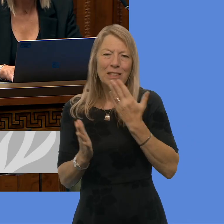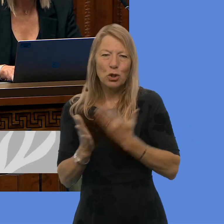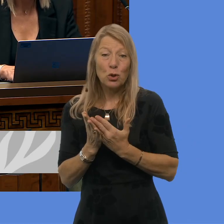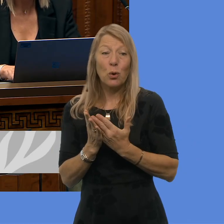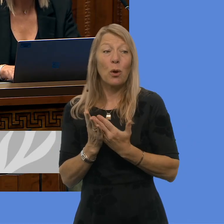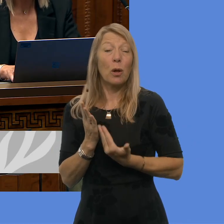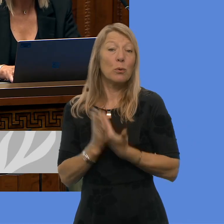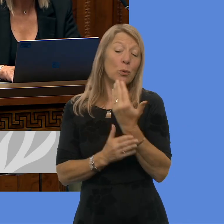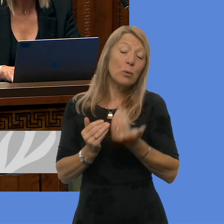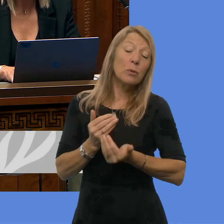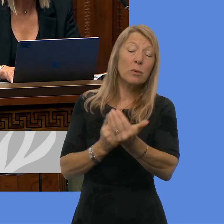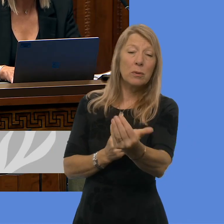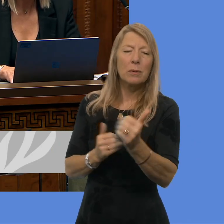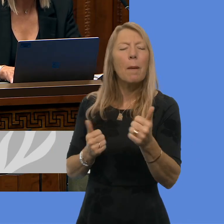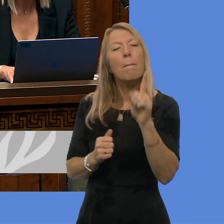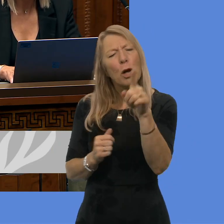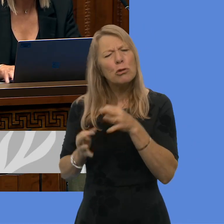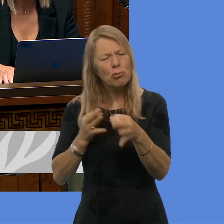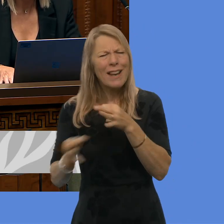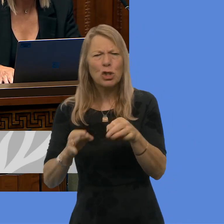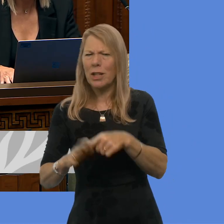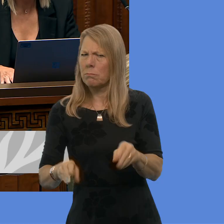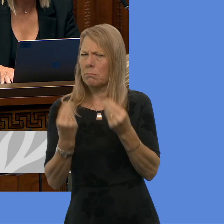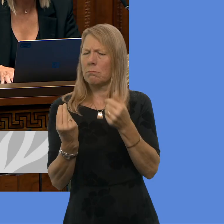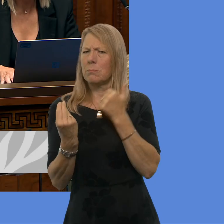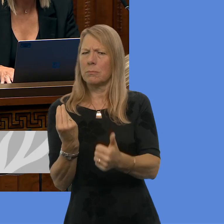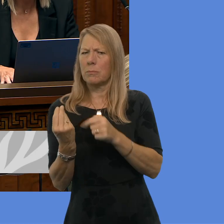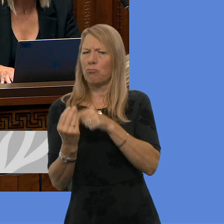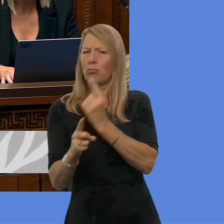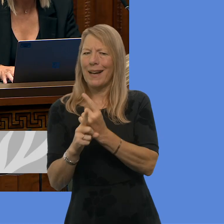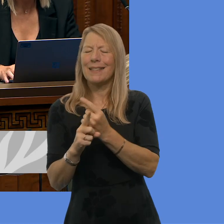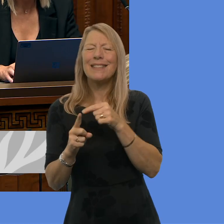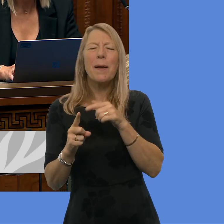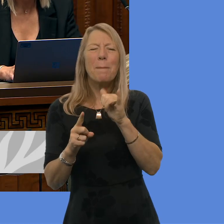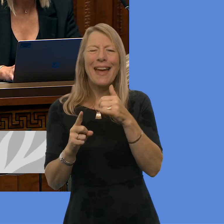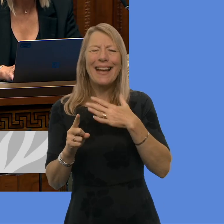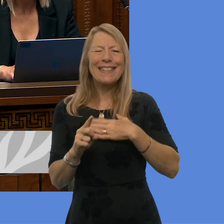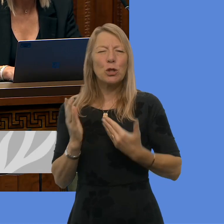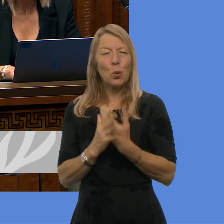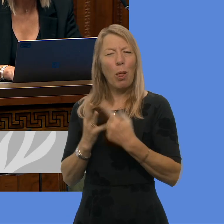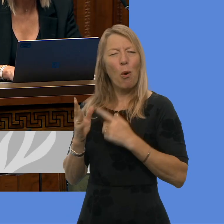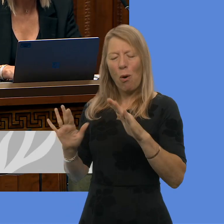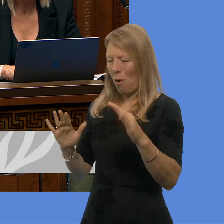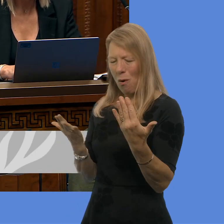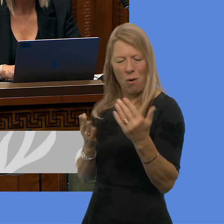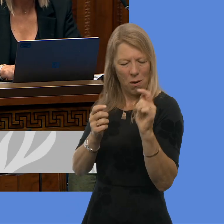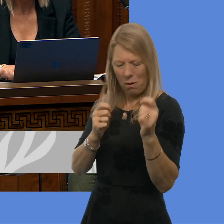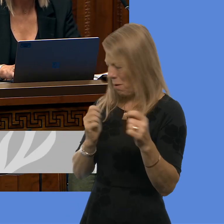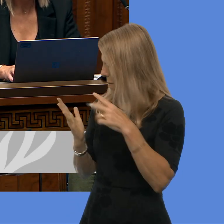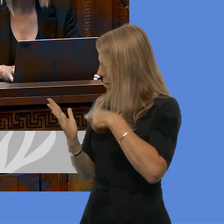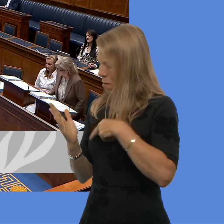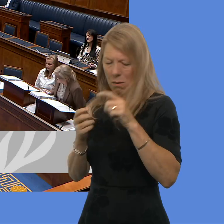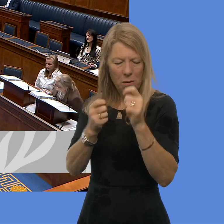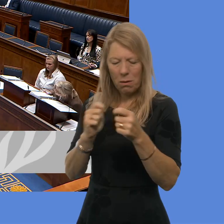purpose, but I think the strategy itself is the right strategy, and if we can tweak in terms of the needs of victims and survivors in the aftermath of the framework, then that's what we should be